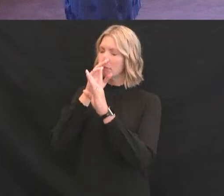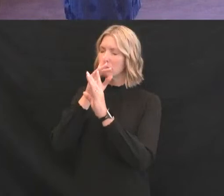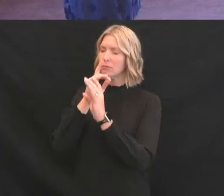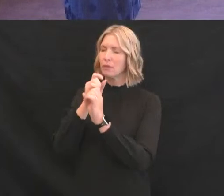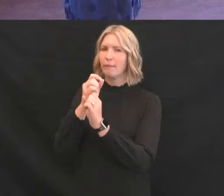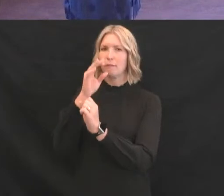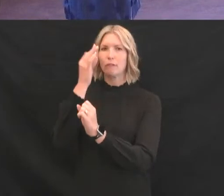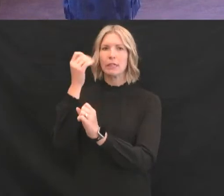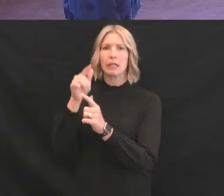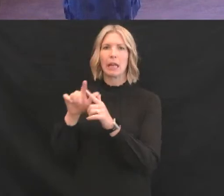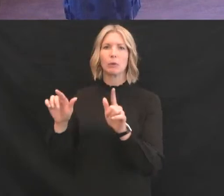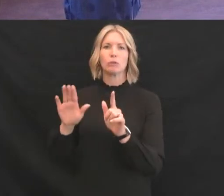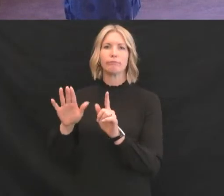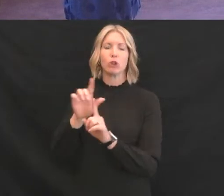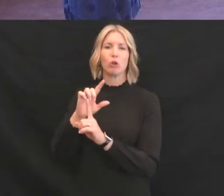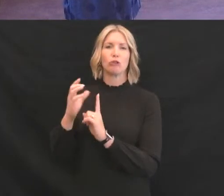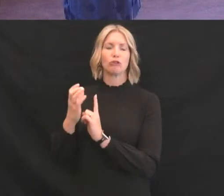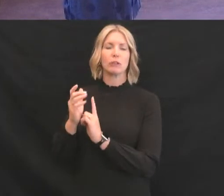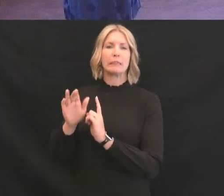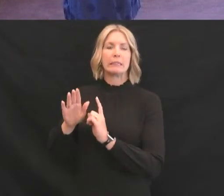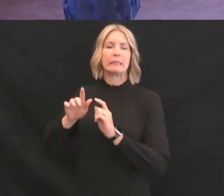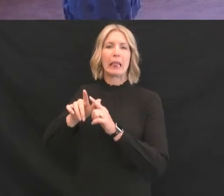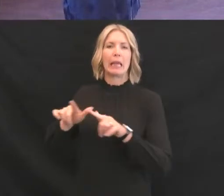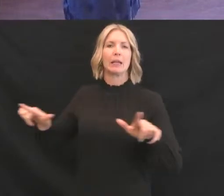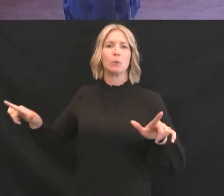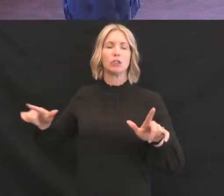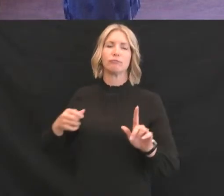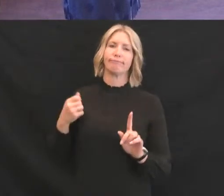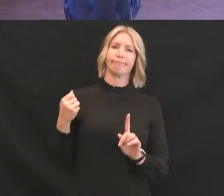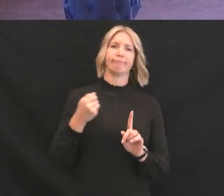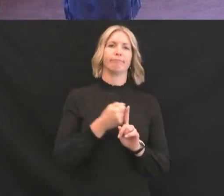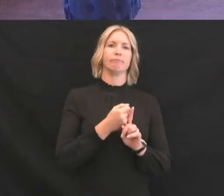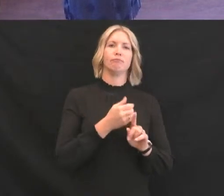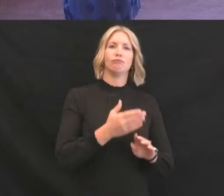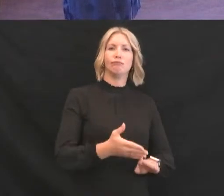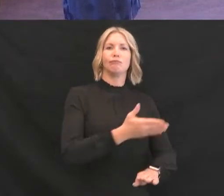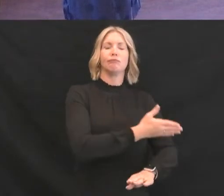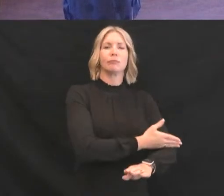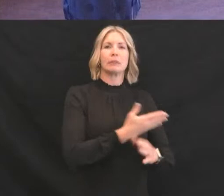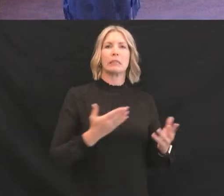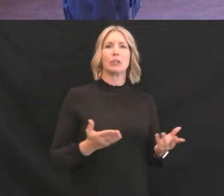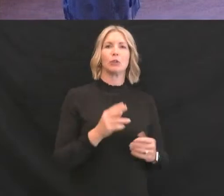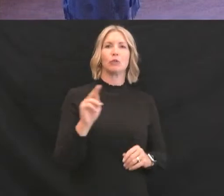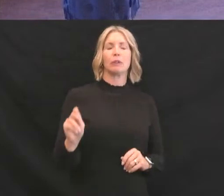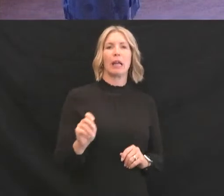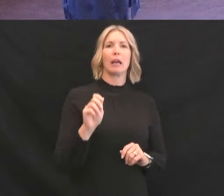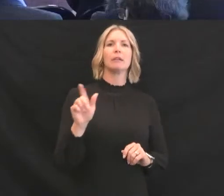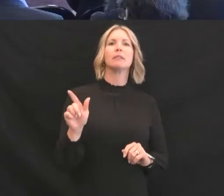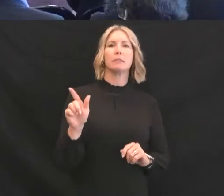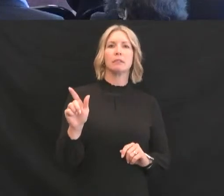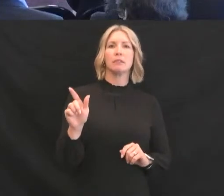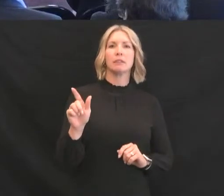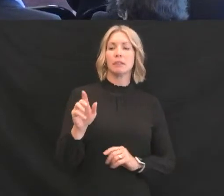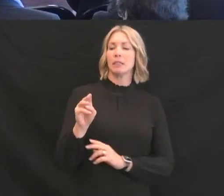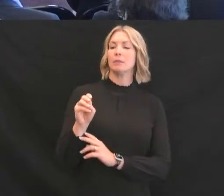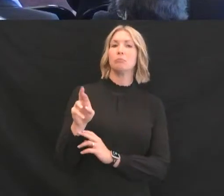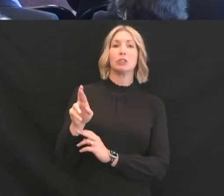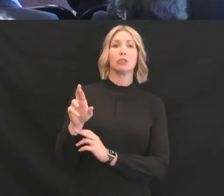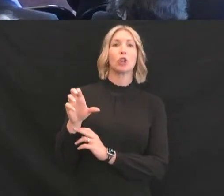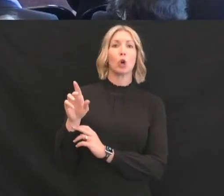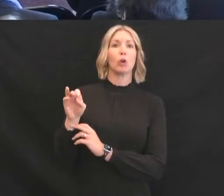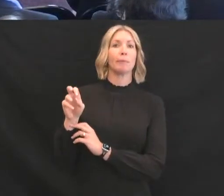on his community and the French education system in Newfoundland and Labrador. Monsieur Cormier is a graduate of